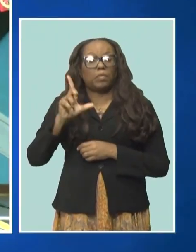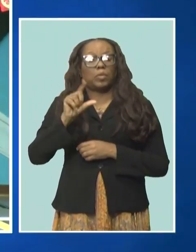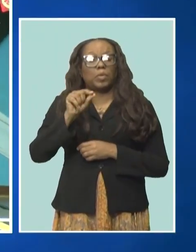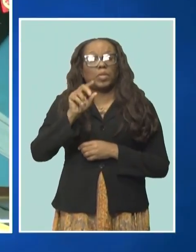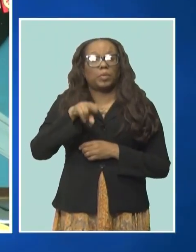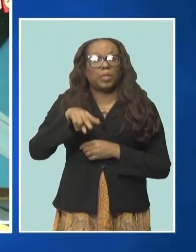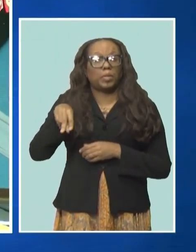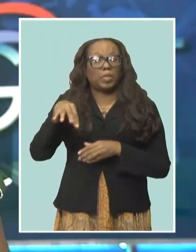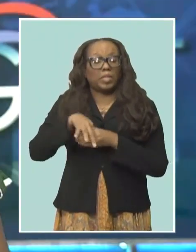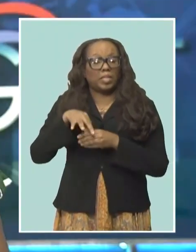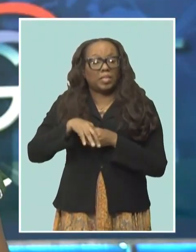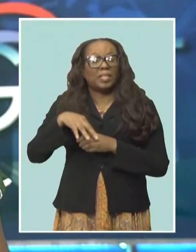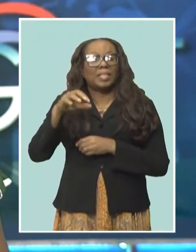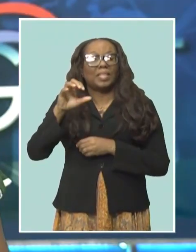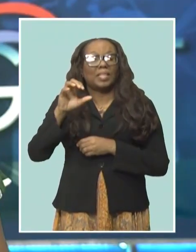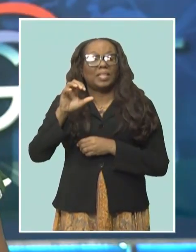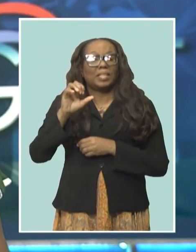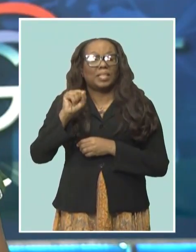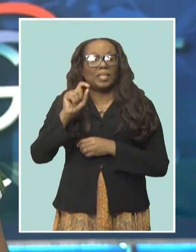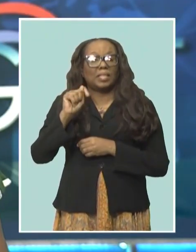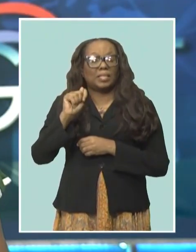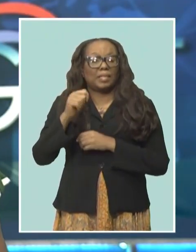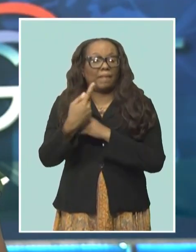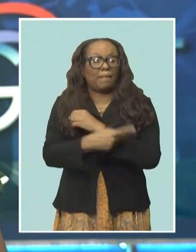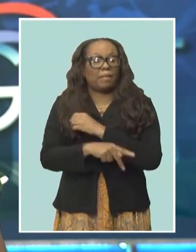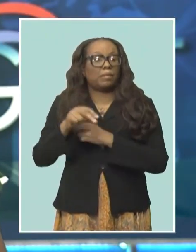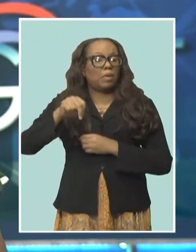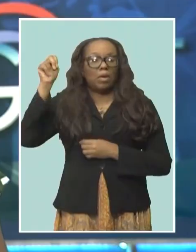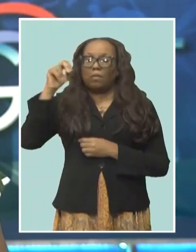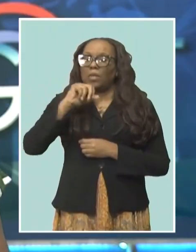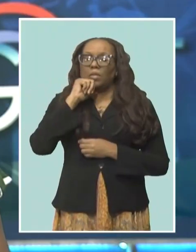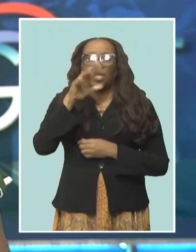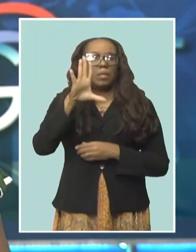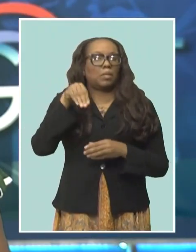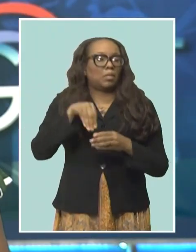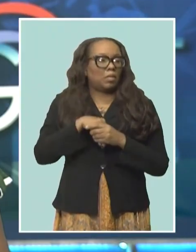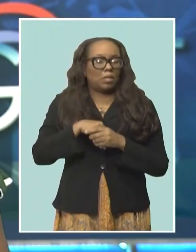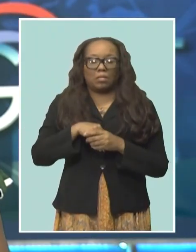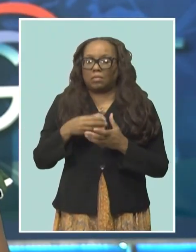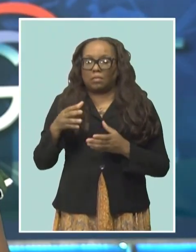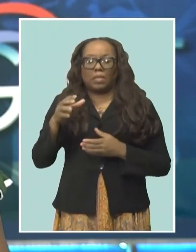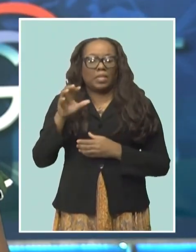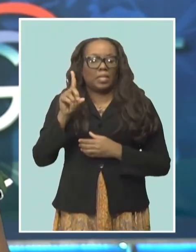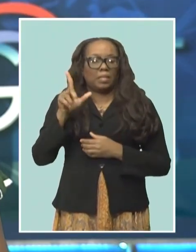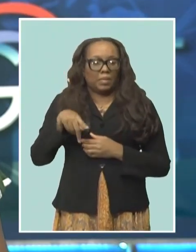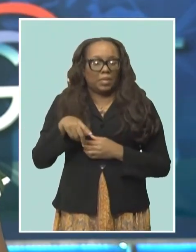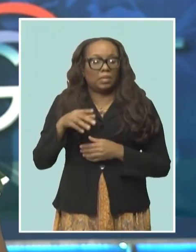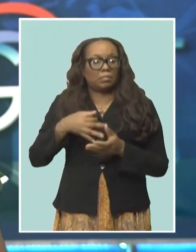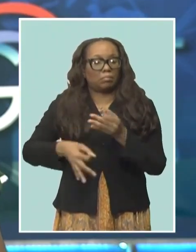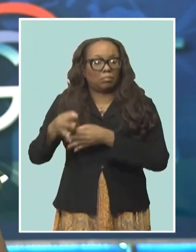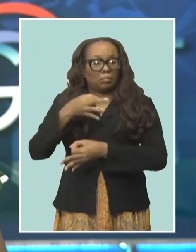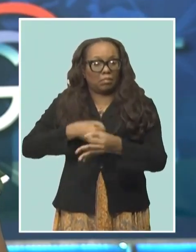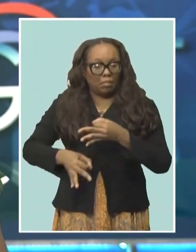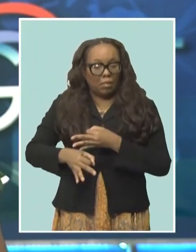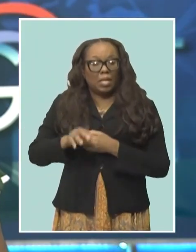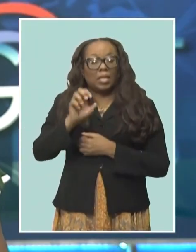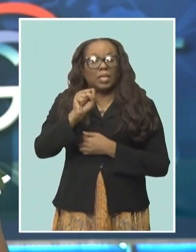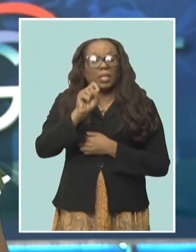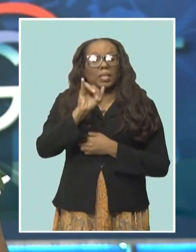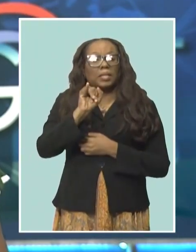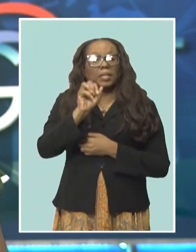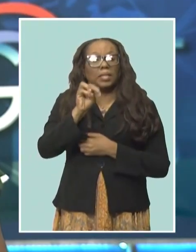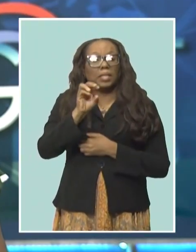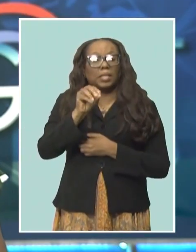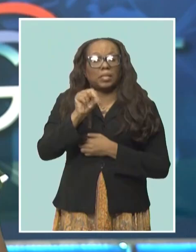election, will not be contesting the seat in the next general election. Instead, Simon Clark will be the new candidate.